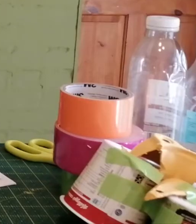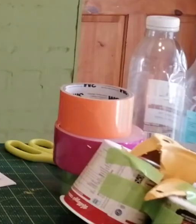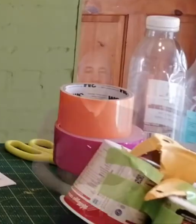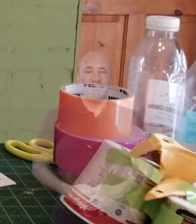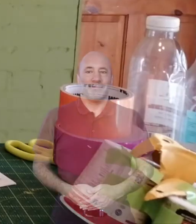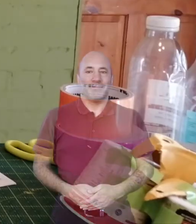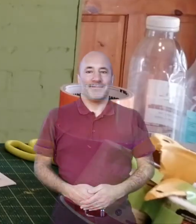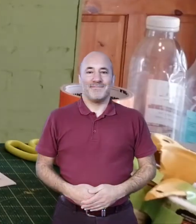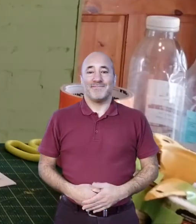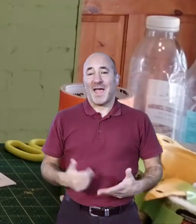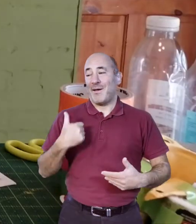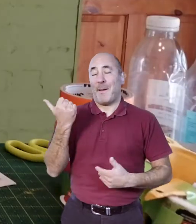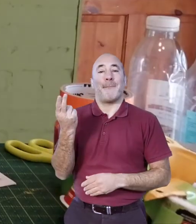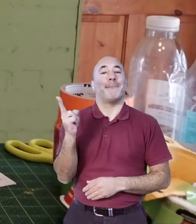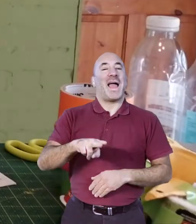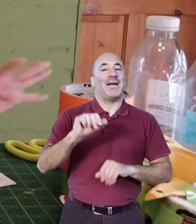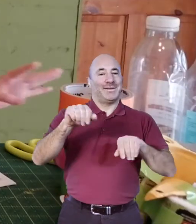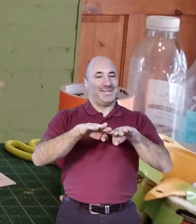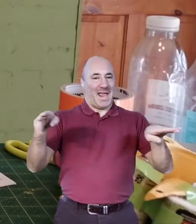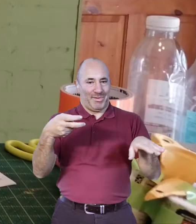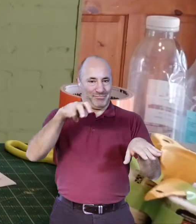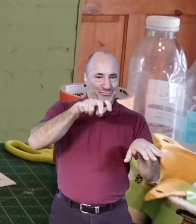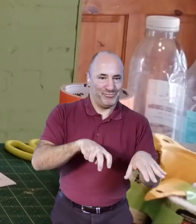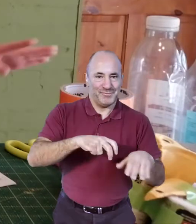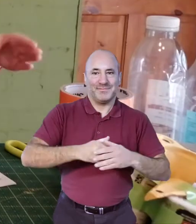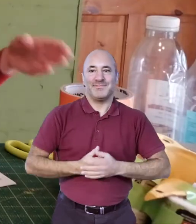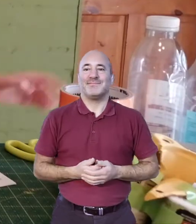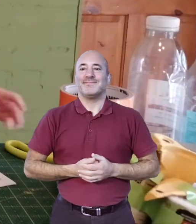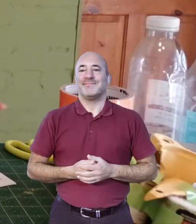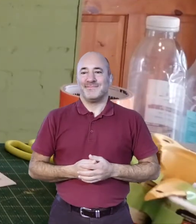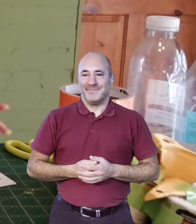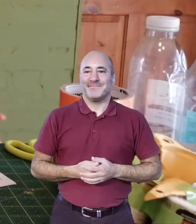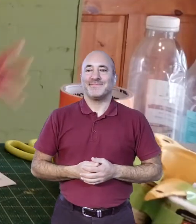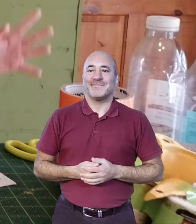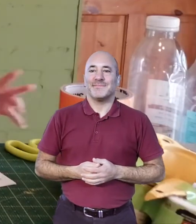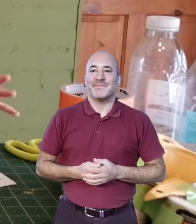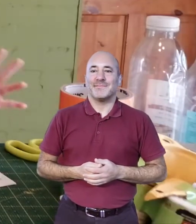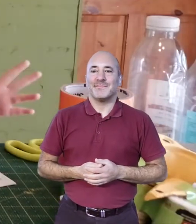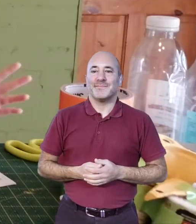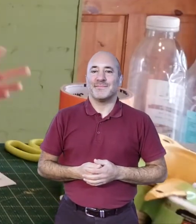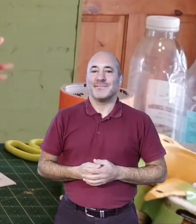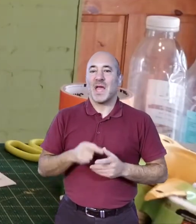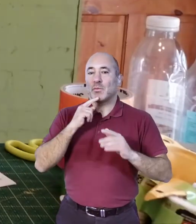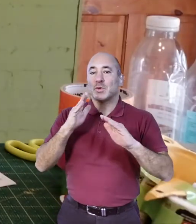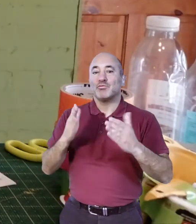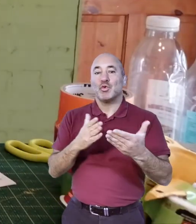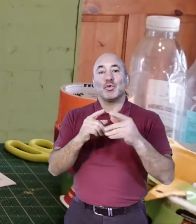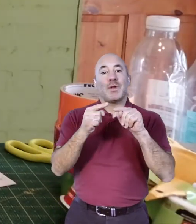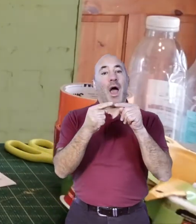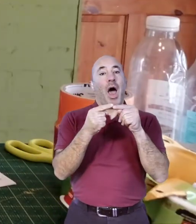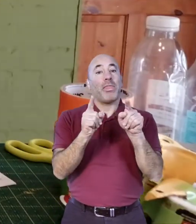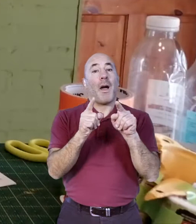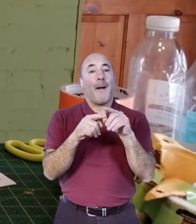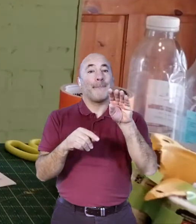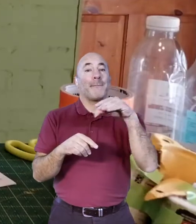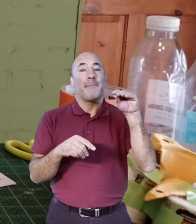So I'm back in my original position in front of my workspace table. Now I'm going to introduce to you the